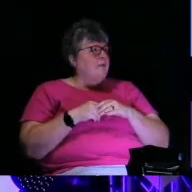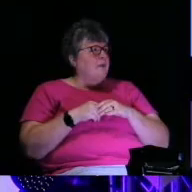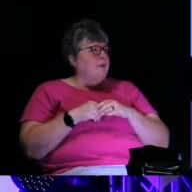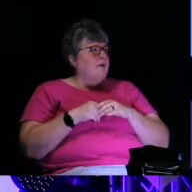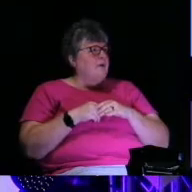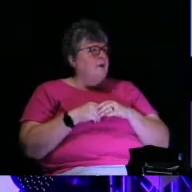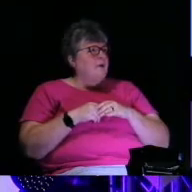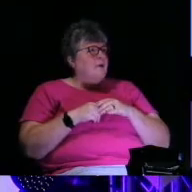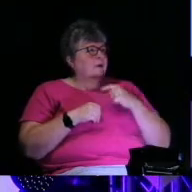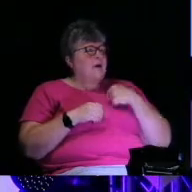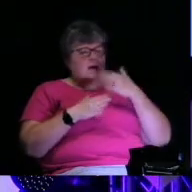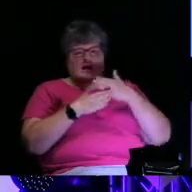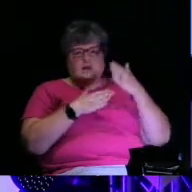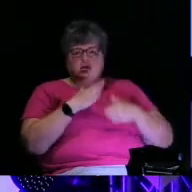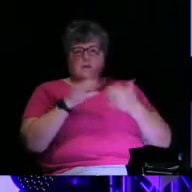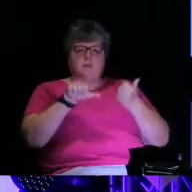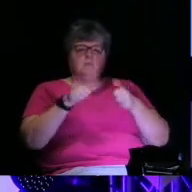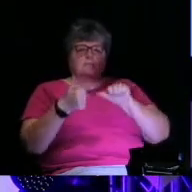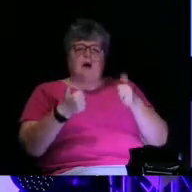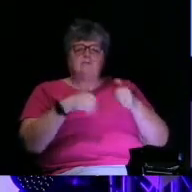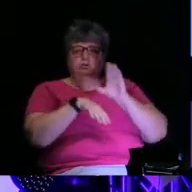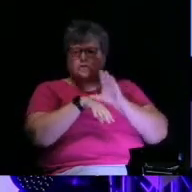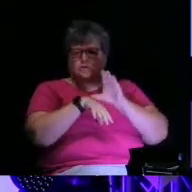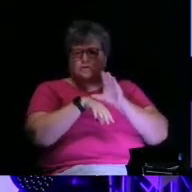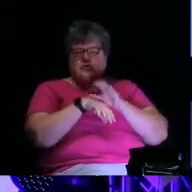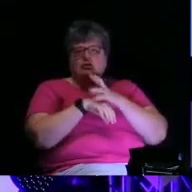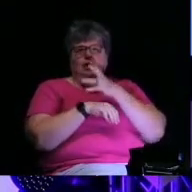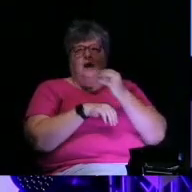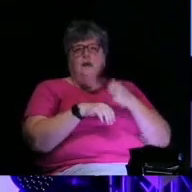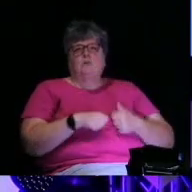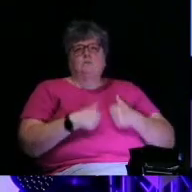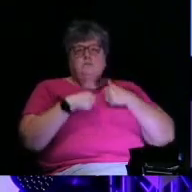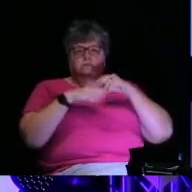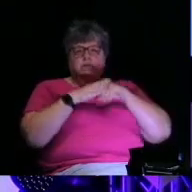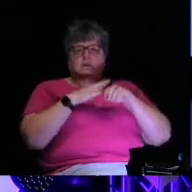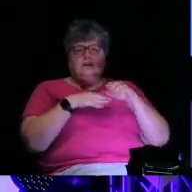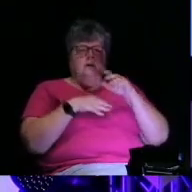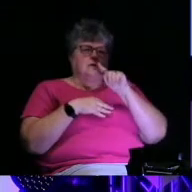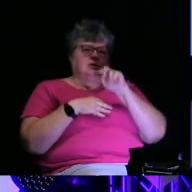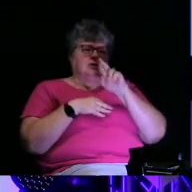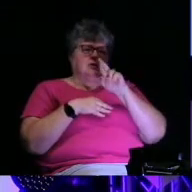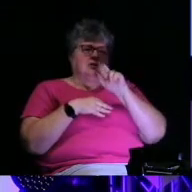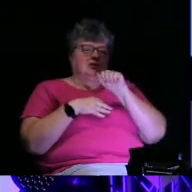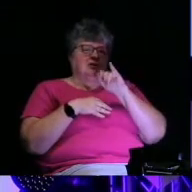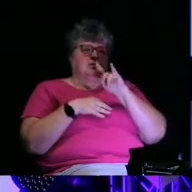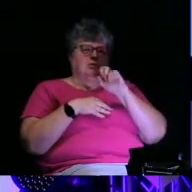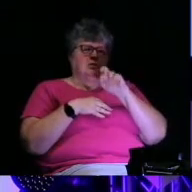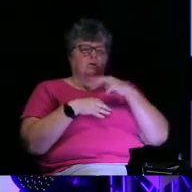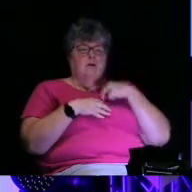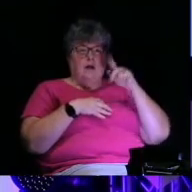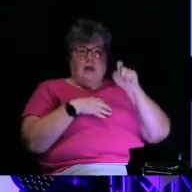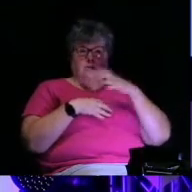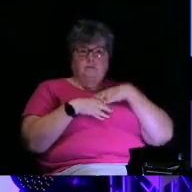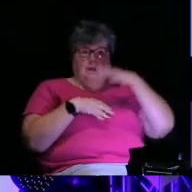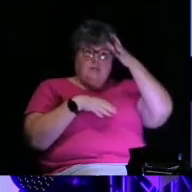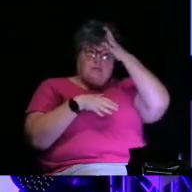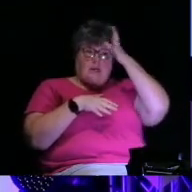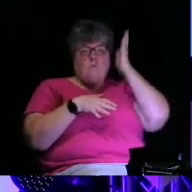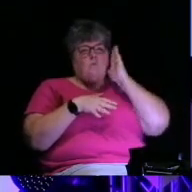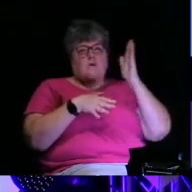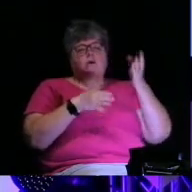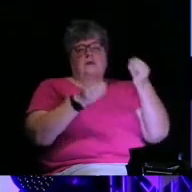long story short, I ended up in this Baptist church. And I was living in a trailer. I asked my dad if he could wire me the last of the